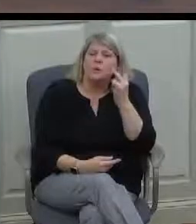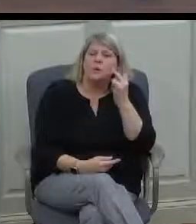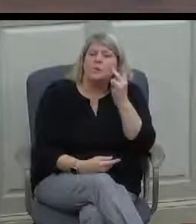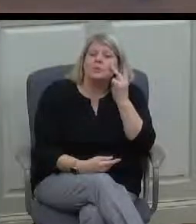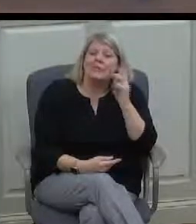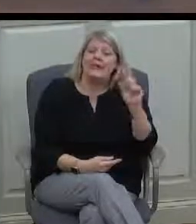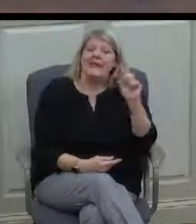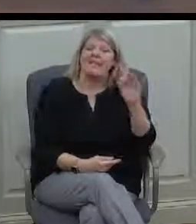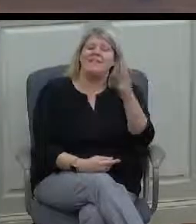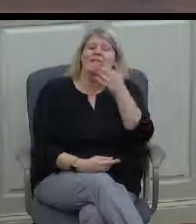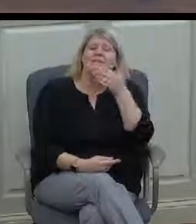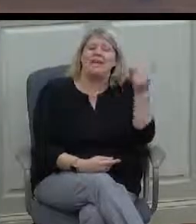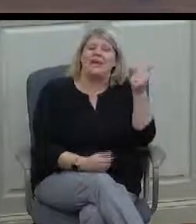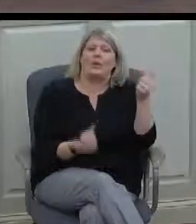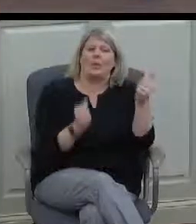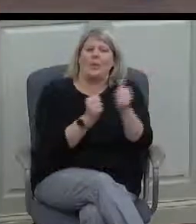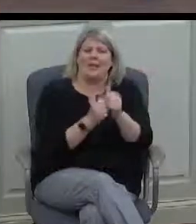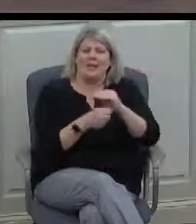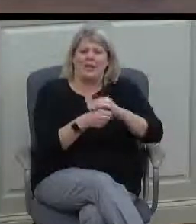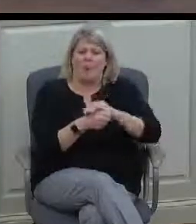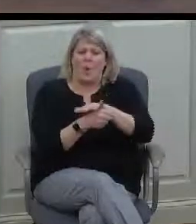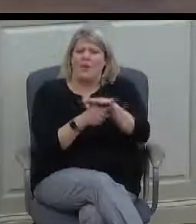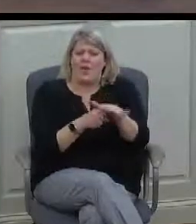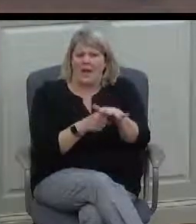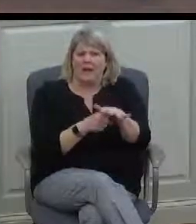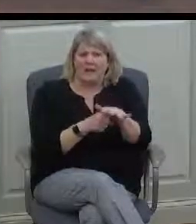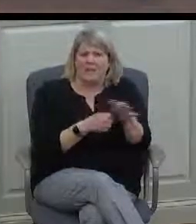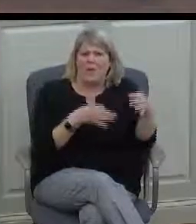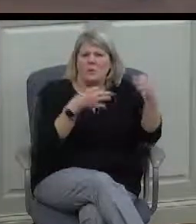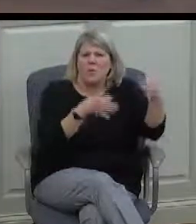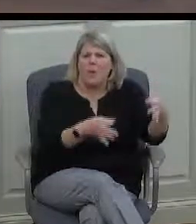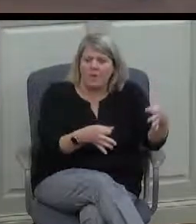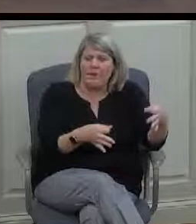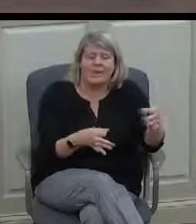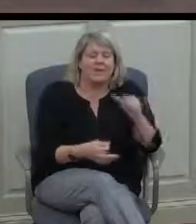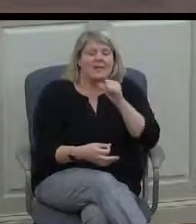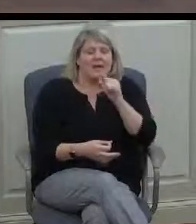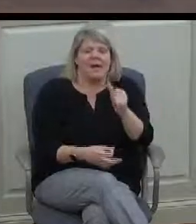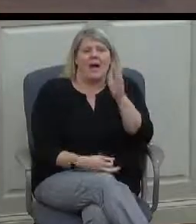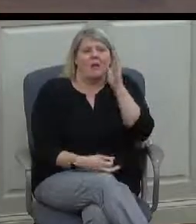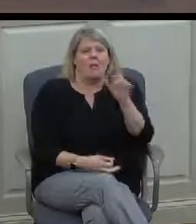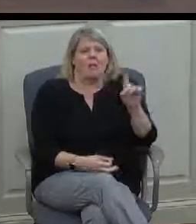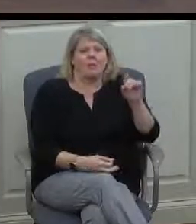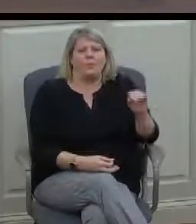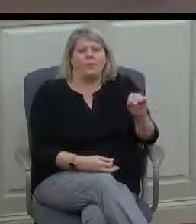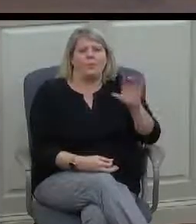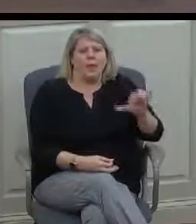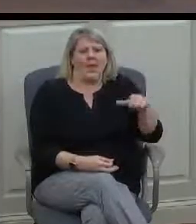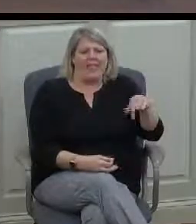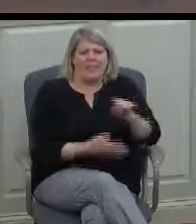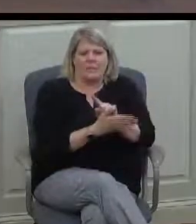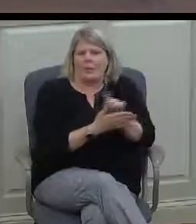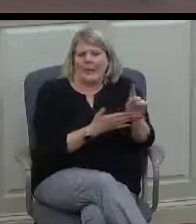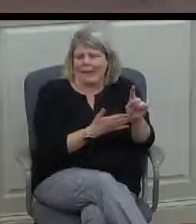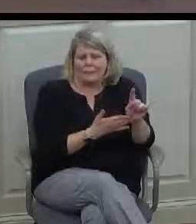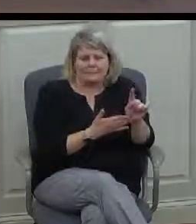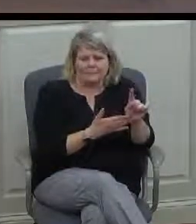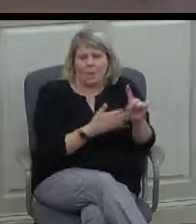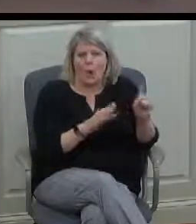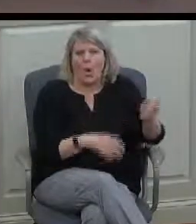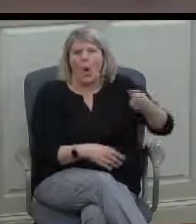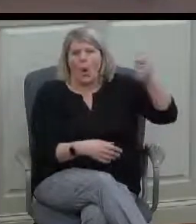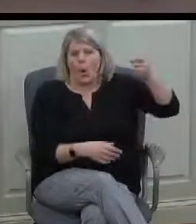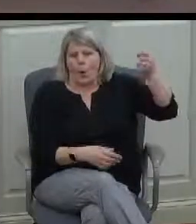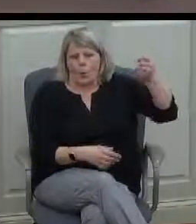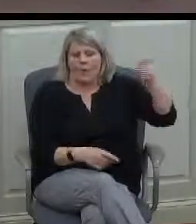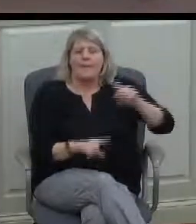with the COVID rate and stuff like that. But they're not going to do theirs this week either. But we